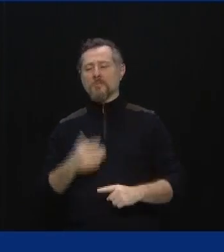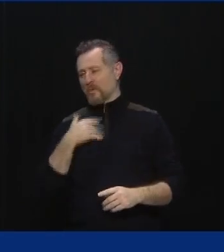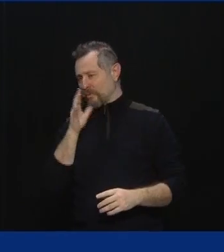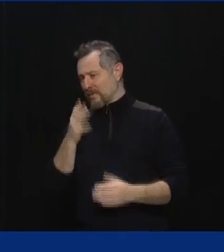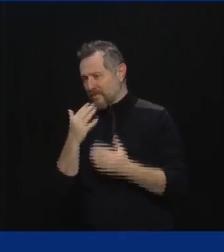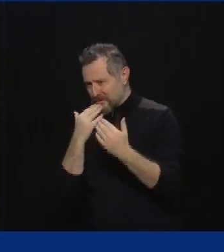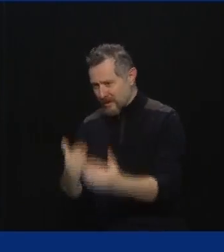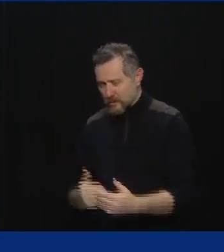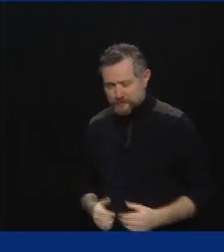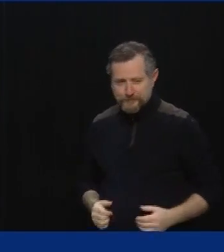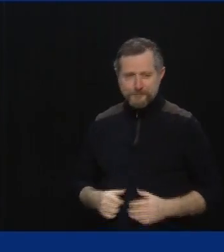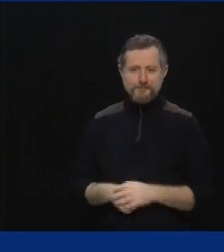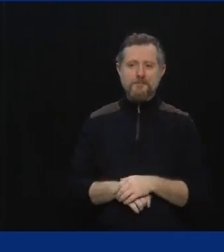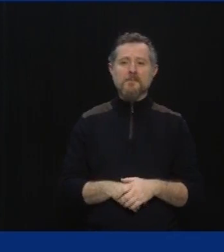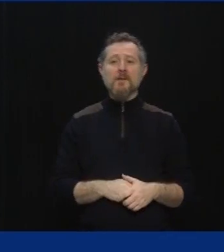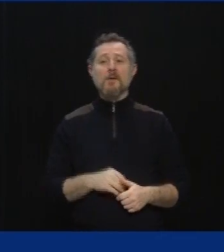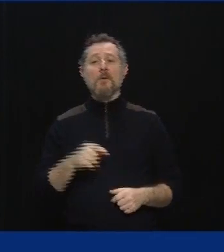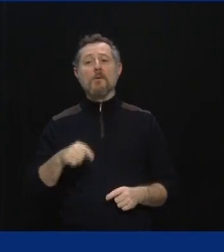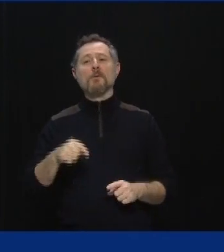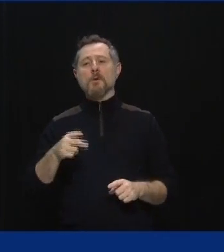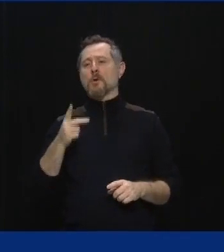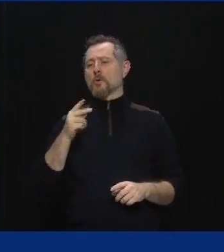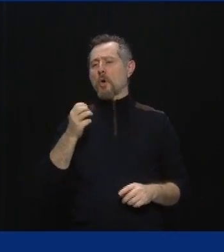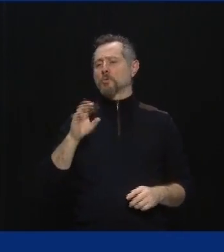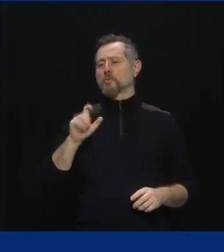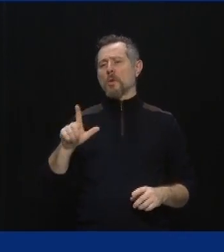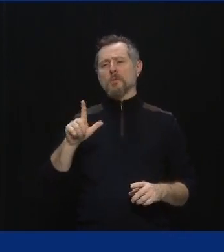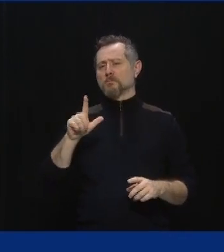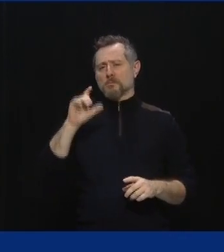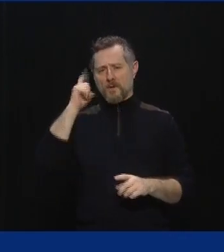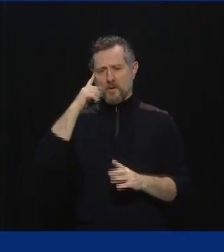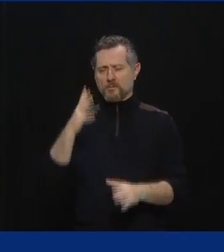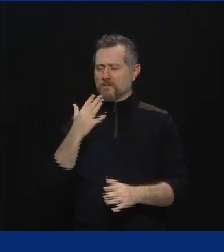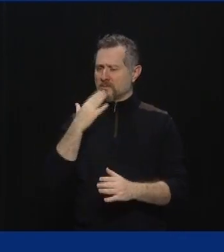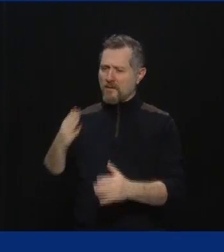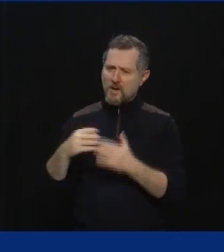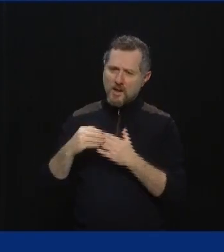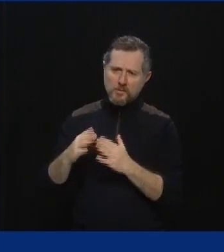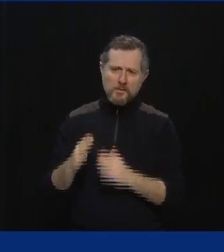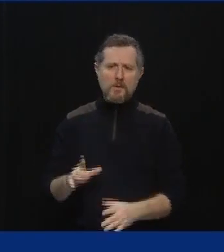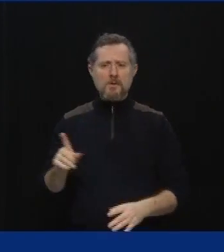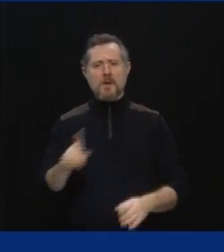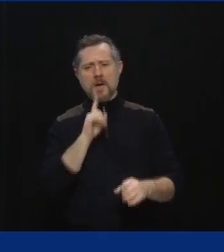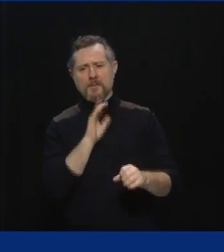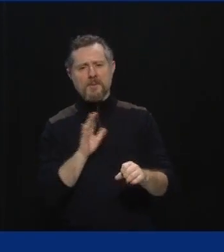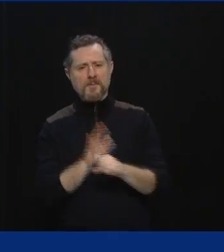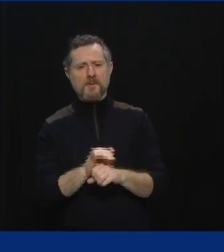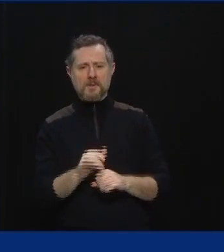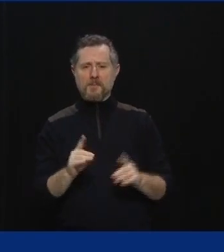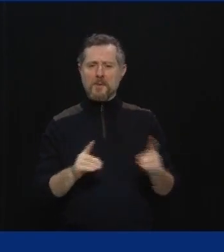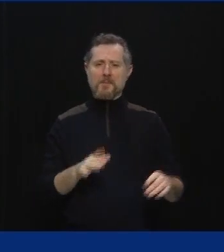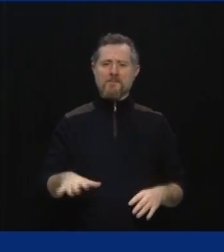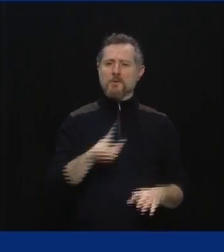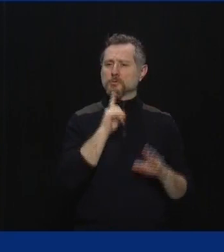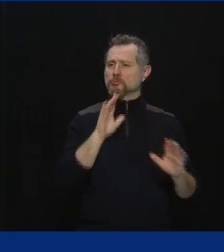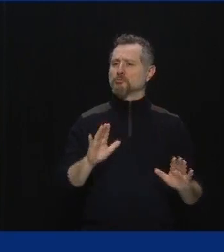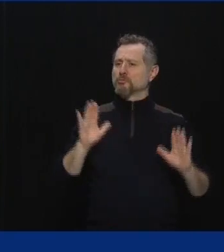Governor Hochul, thank you for your leadership and commitment to the people of the great state of New